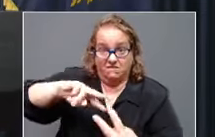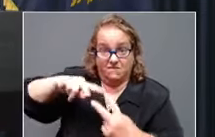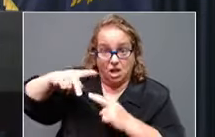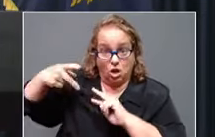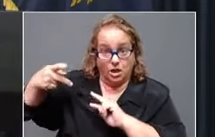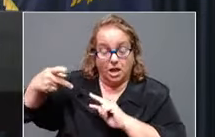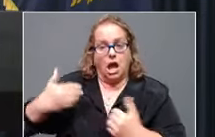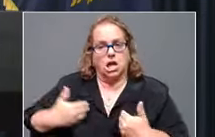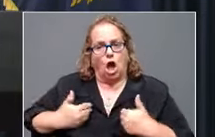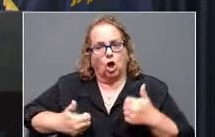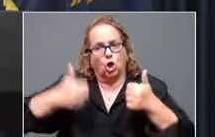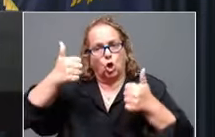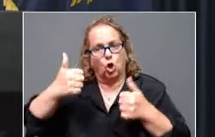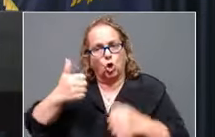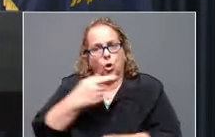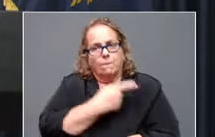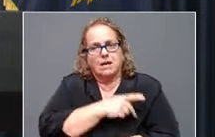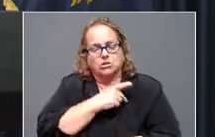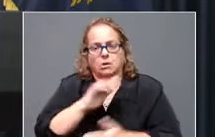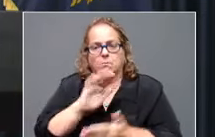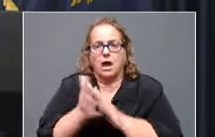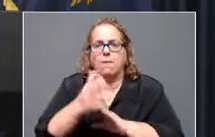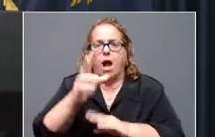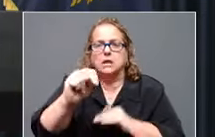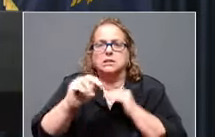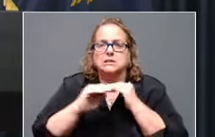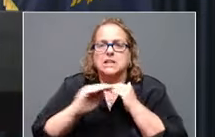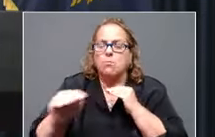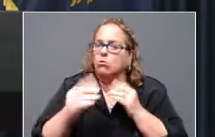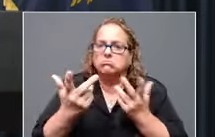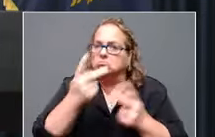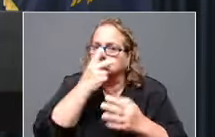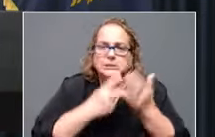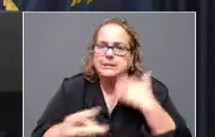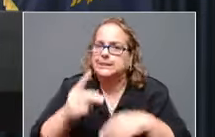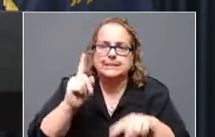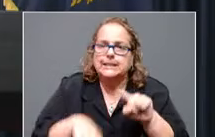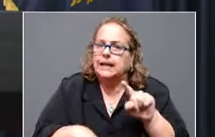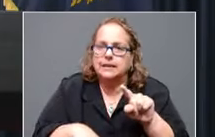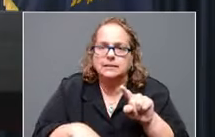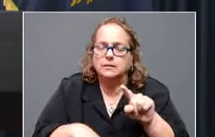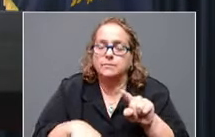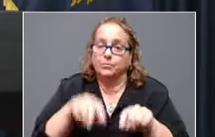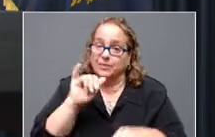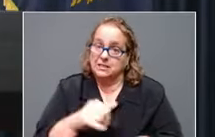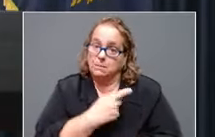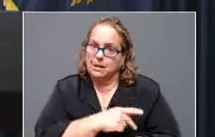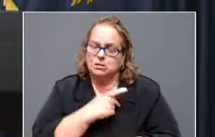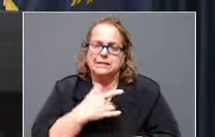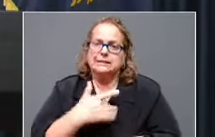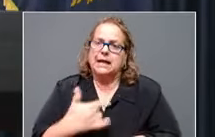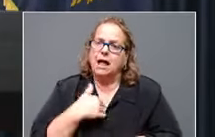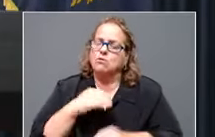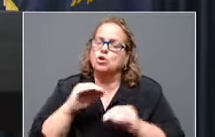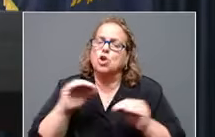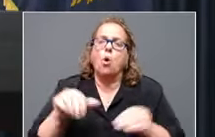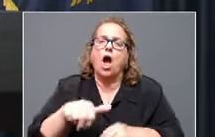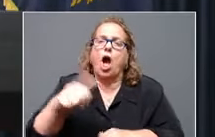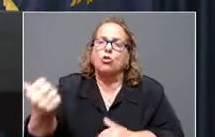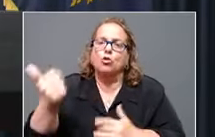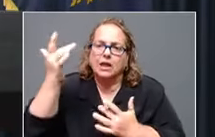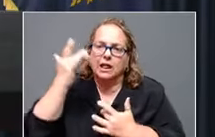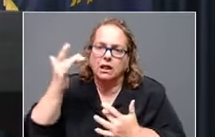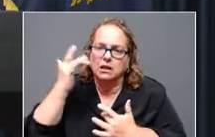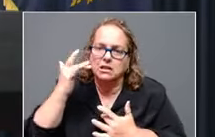each other, except that they have the Delta variant, and many of them are not vaccinated. With this new wave, we